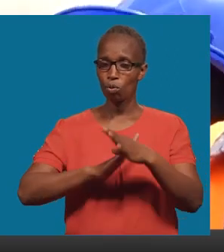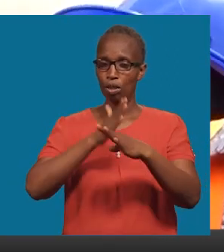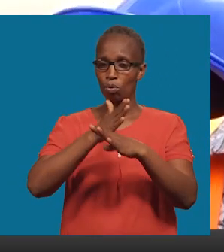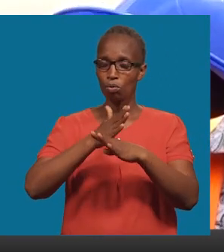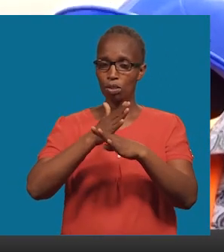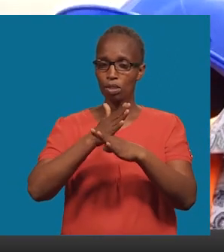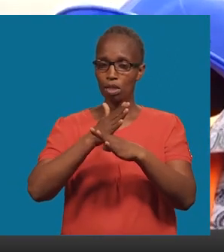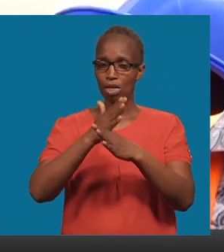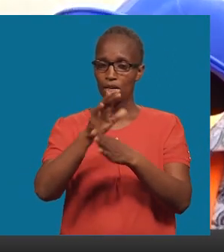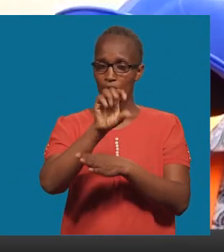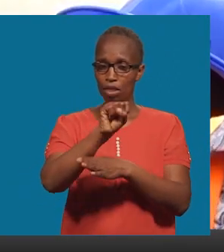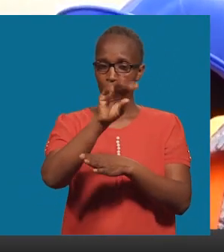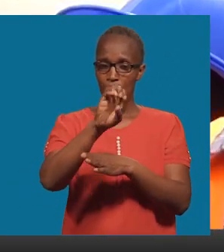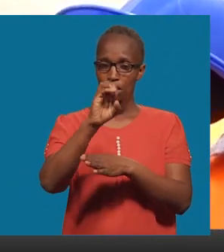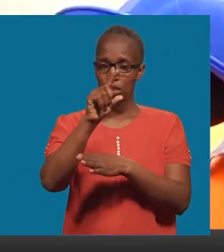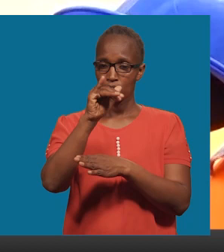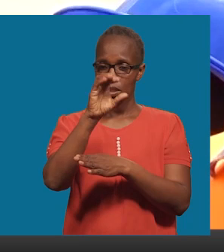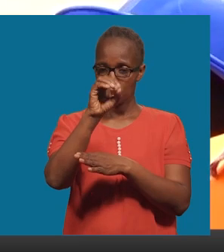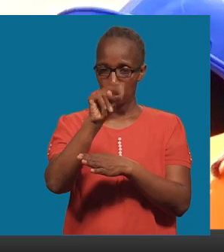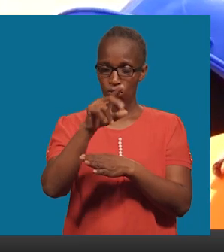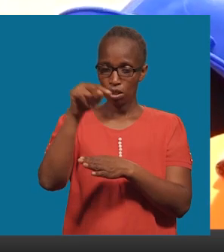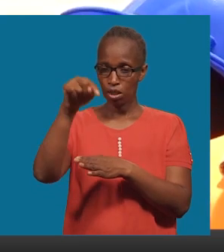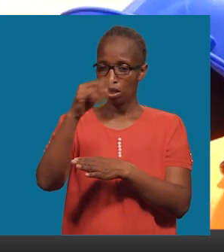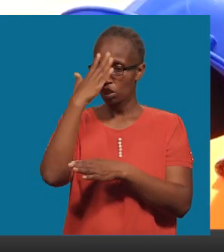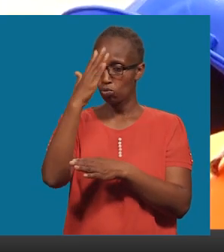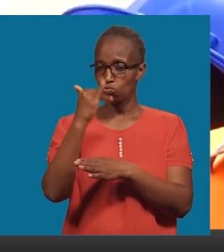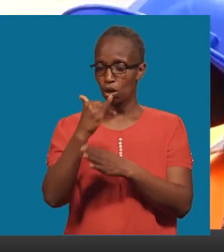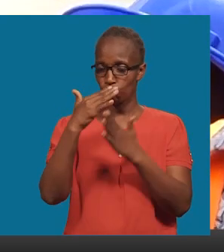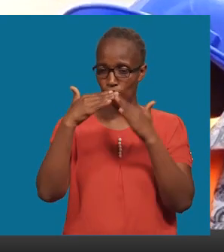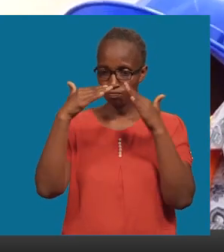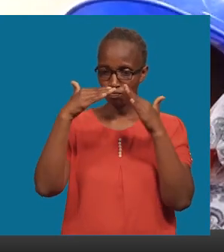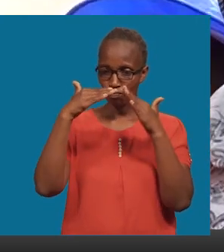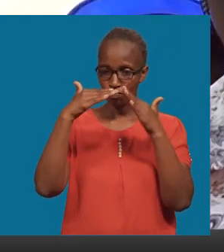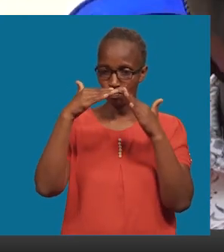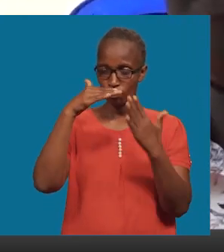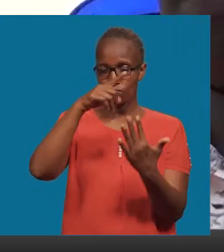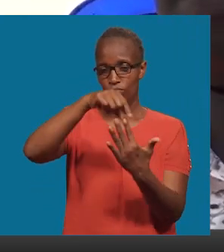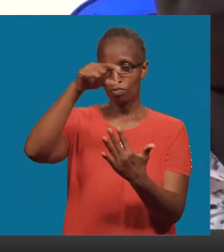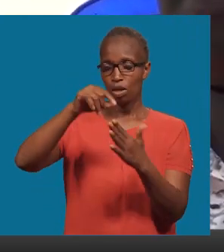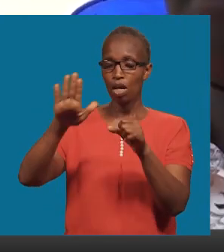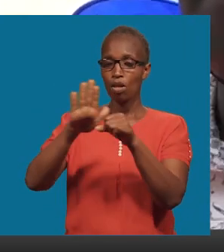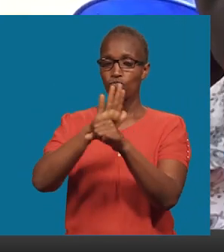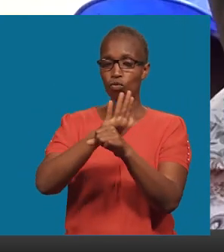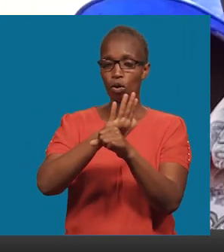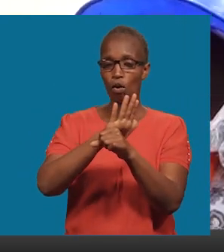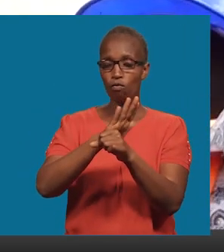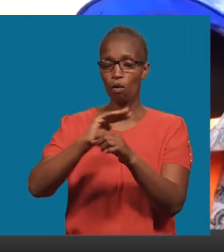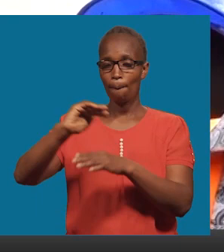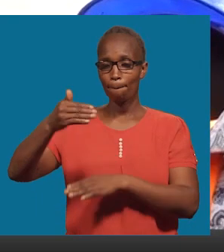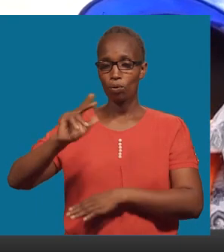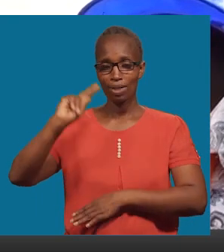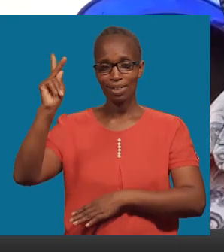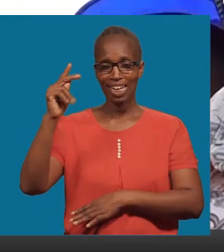value chain. That's why now we invested in the asphalt concrete, because we found that in the whole of Mount Kenya region, there's no